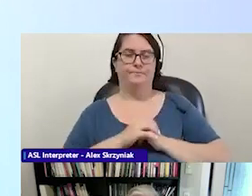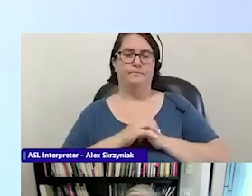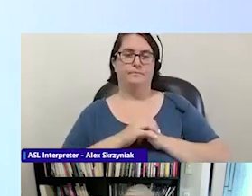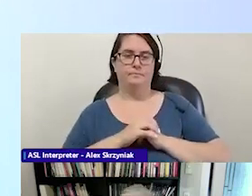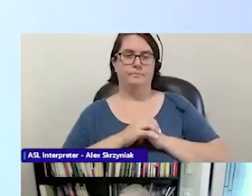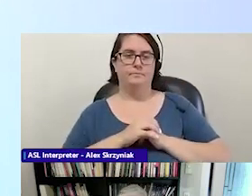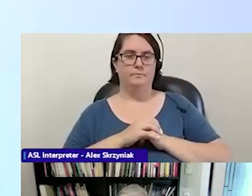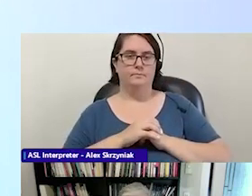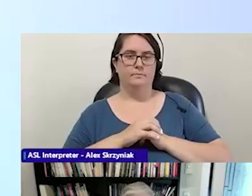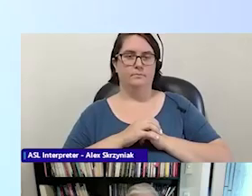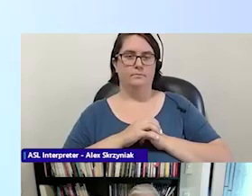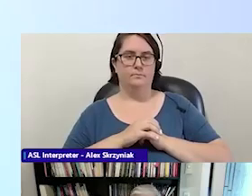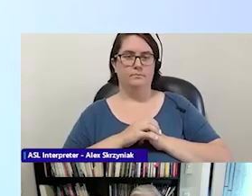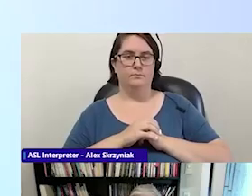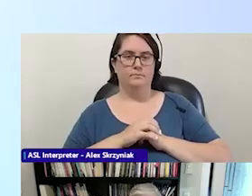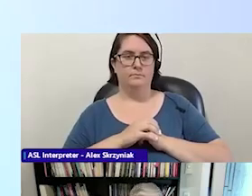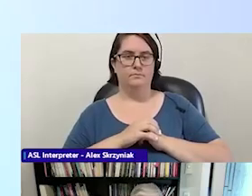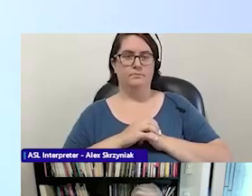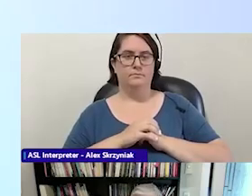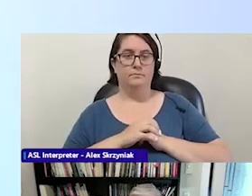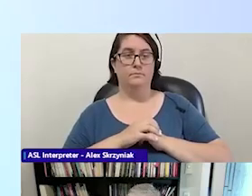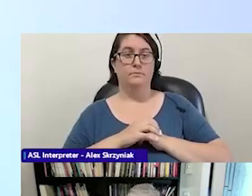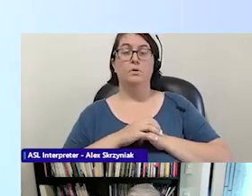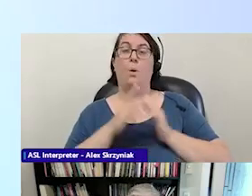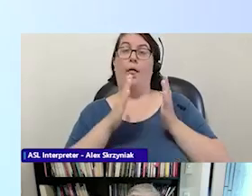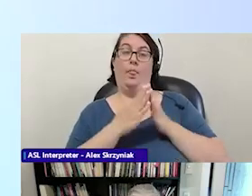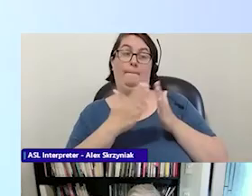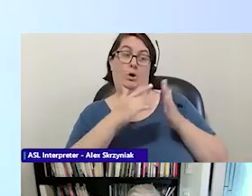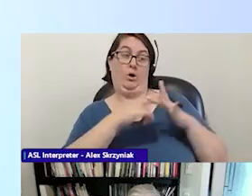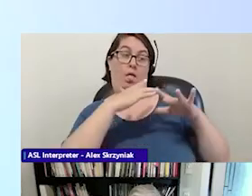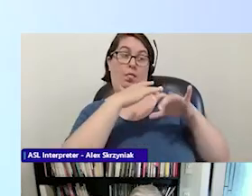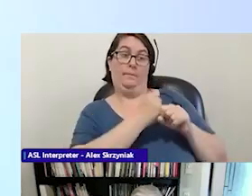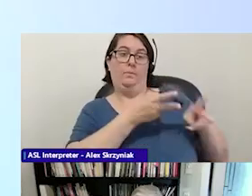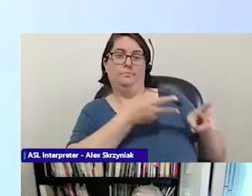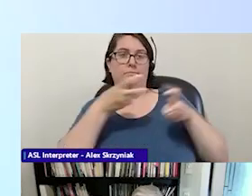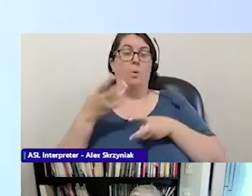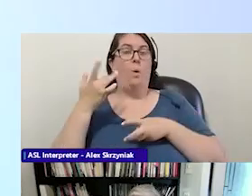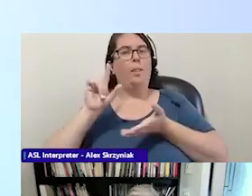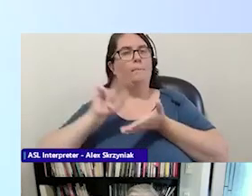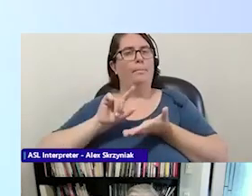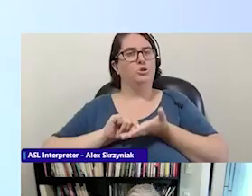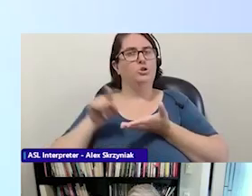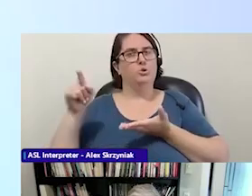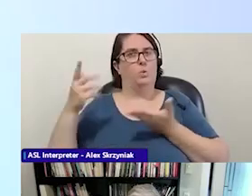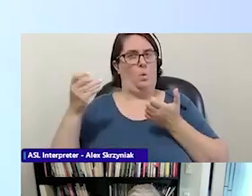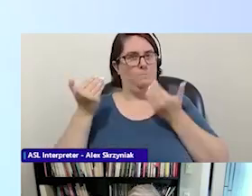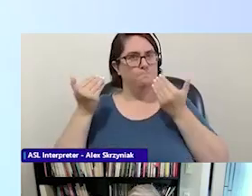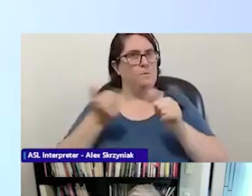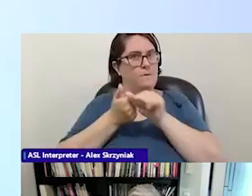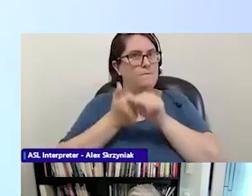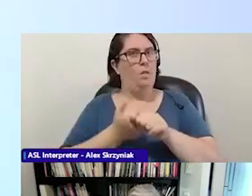We used the acronym in the title of the book because our publisher wanted searchable